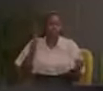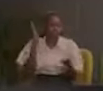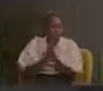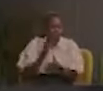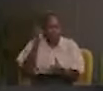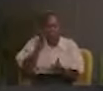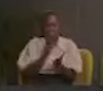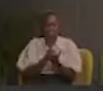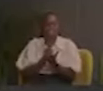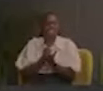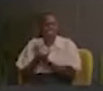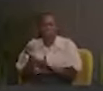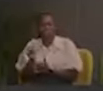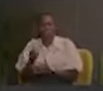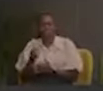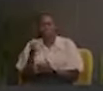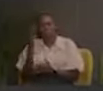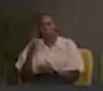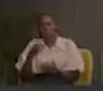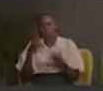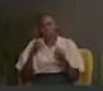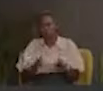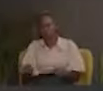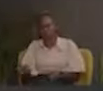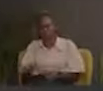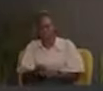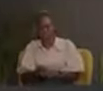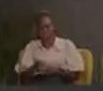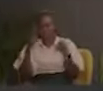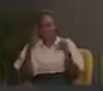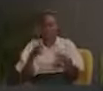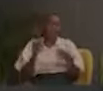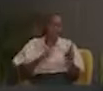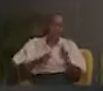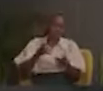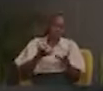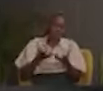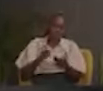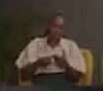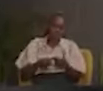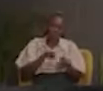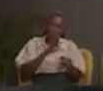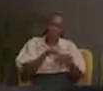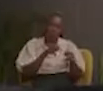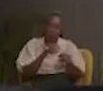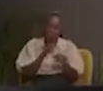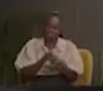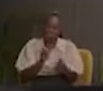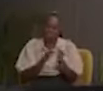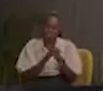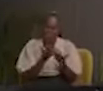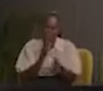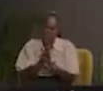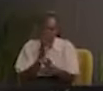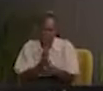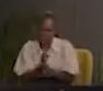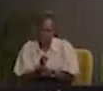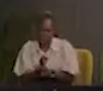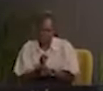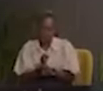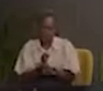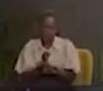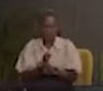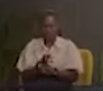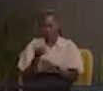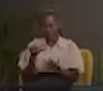manifest. Are we together now? So most people want to walk in Bible faith, and now I say